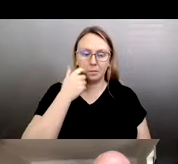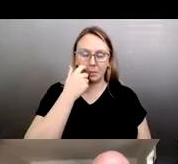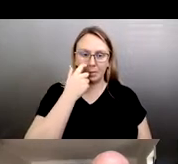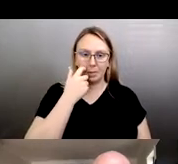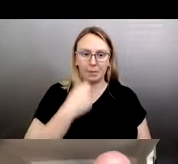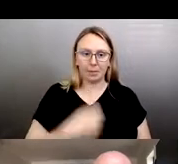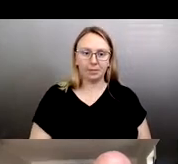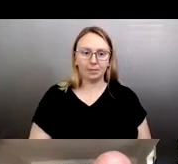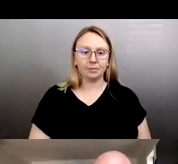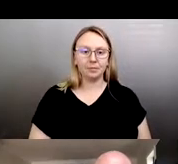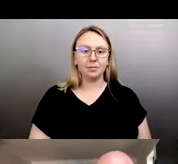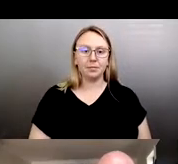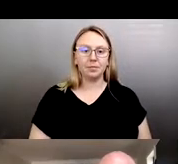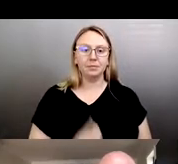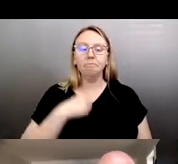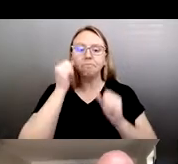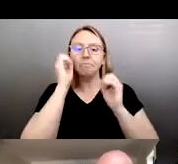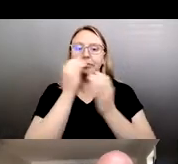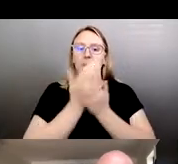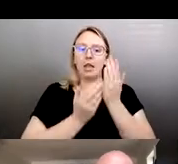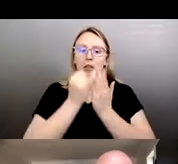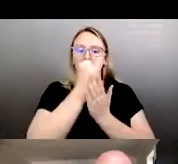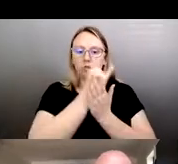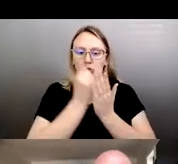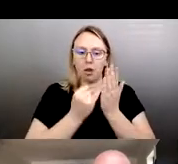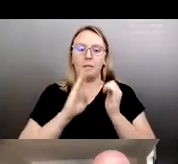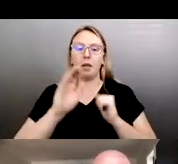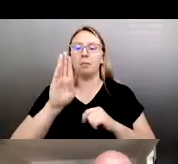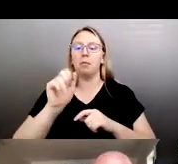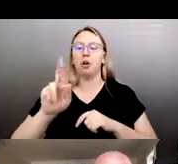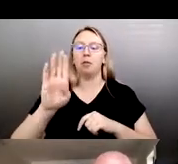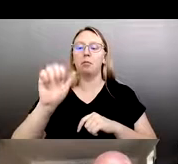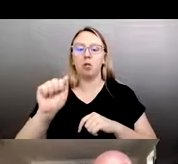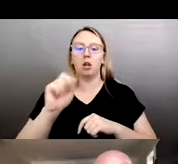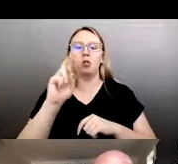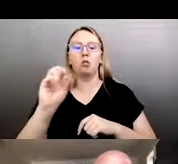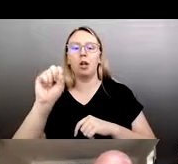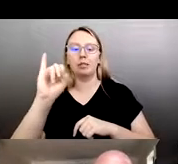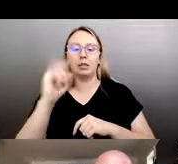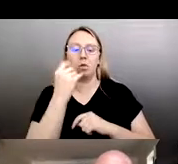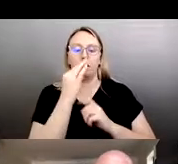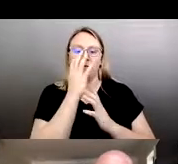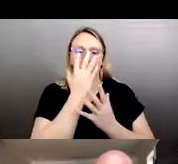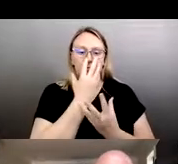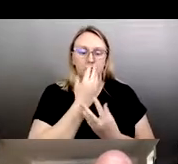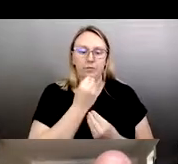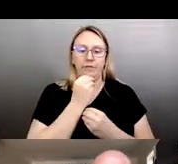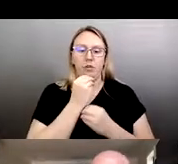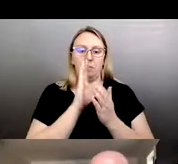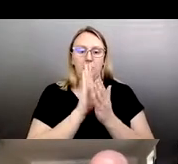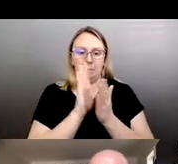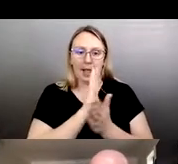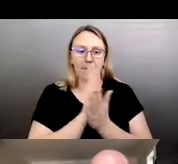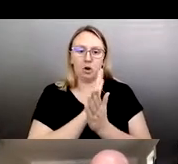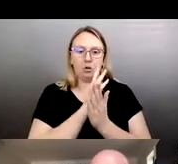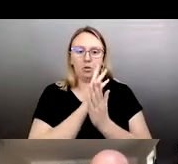He has this incredible hand-drawn drawing by Barbara Rossi that's one of the most exquisite works on paper that I've ever seen. It's